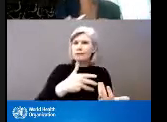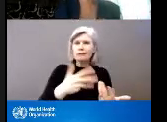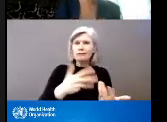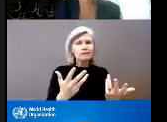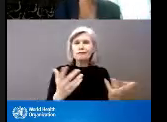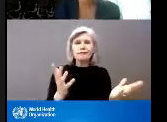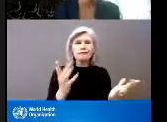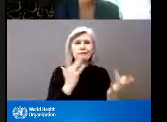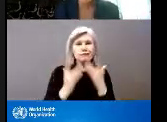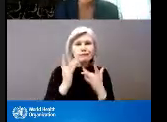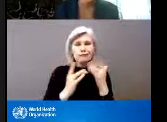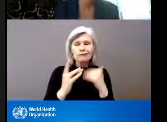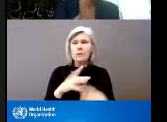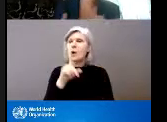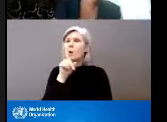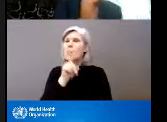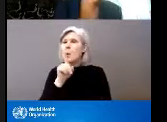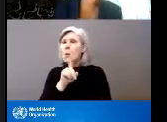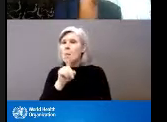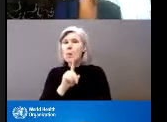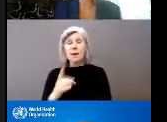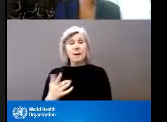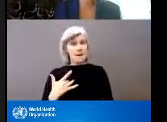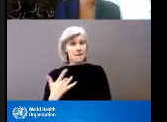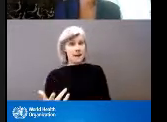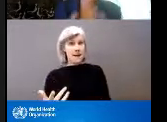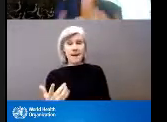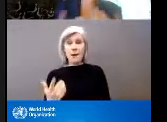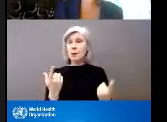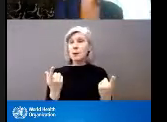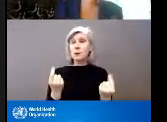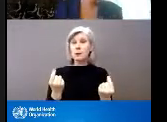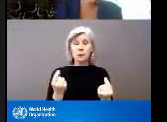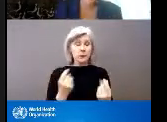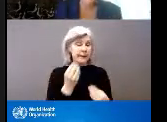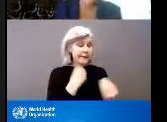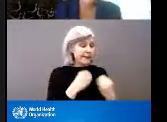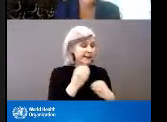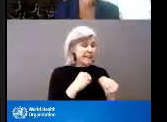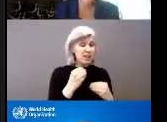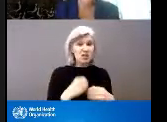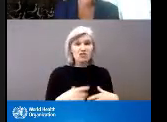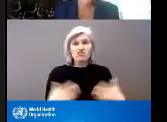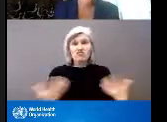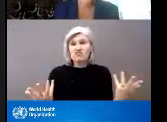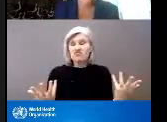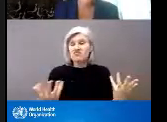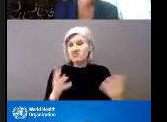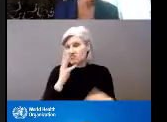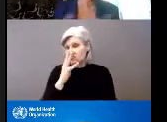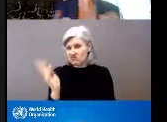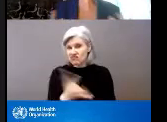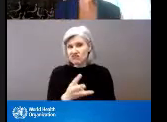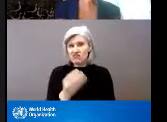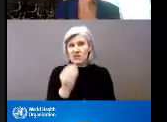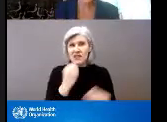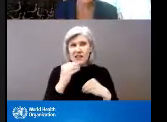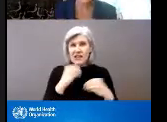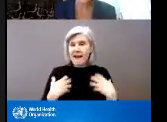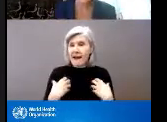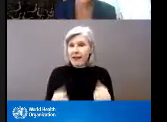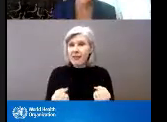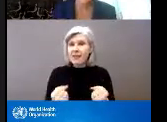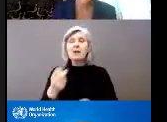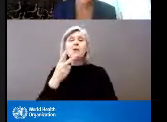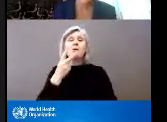ageist, more likely to take health risks, such as eating an unhealthy diet, smoking or excessive use of alcohol, and poorer quality